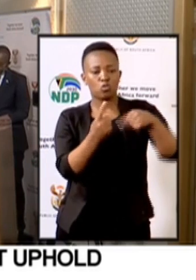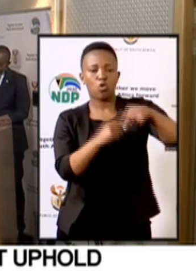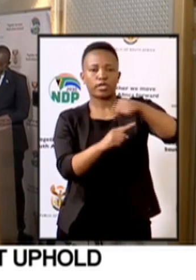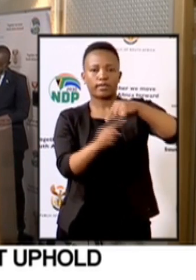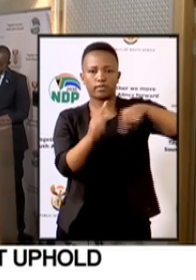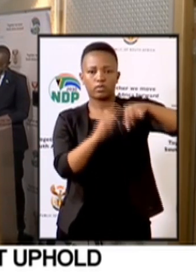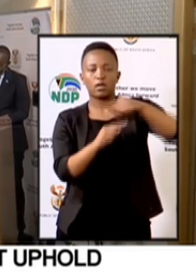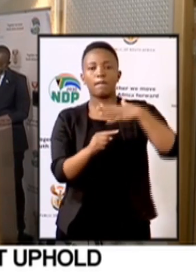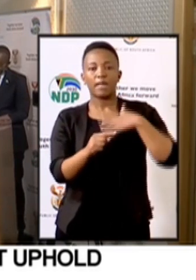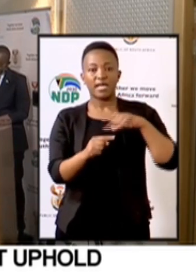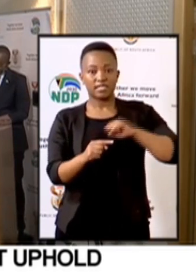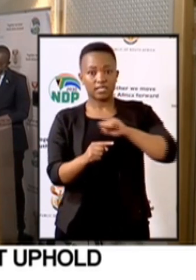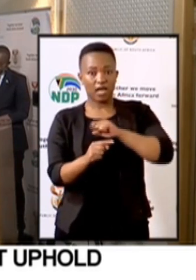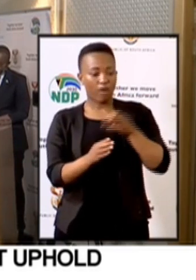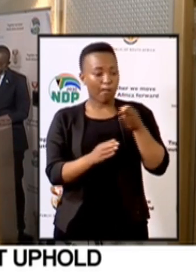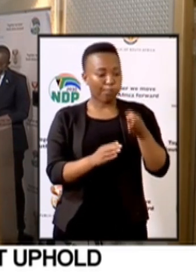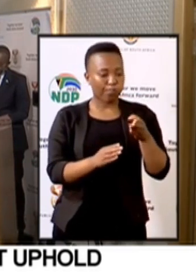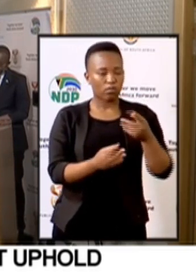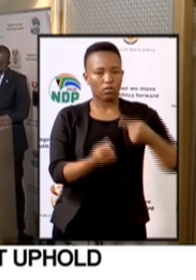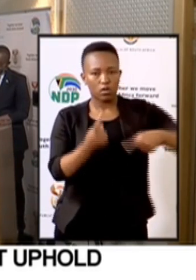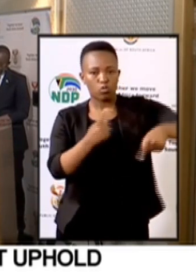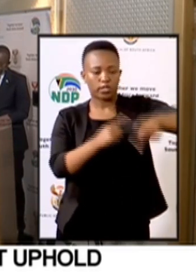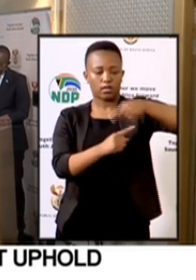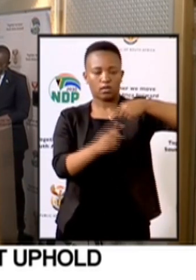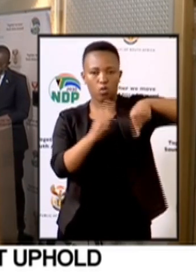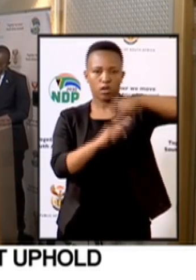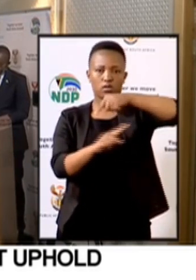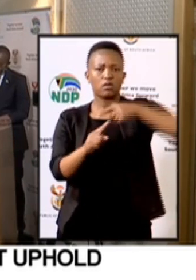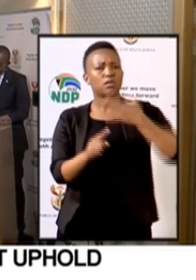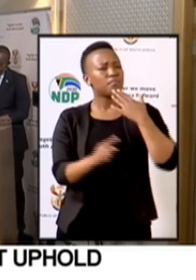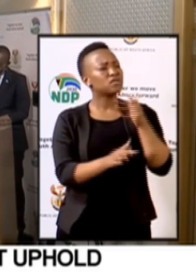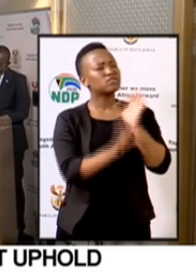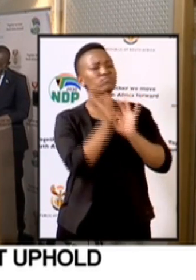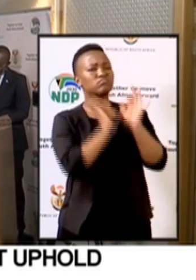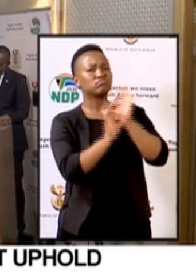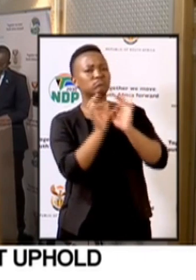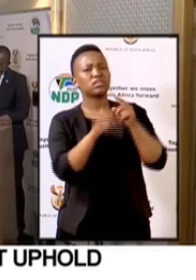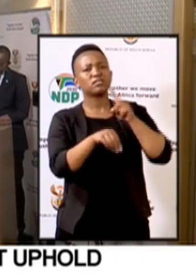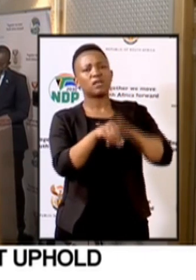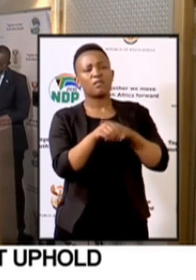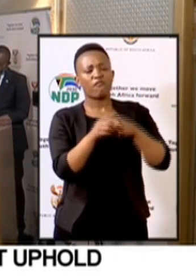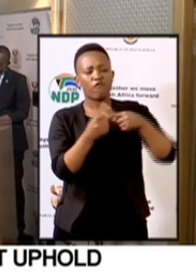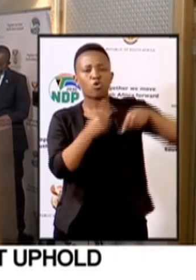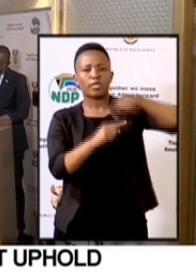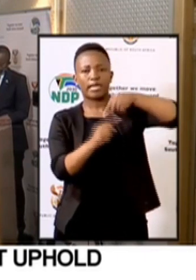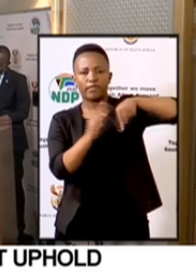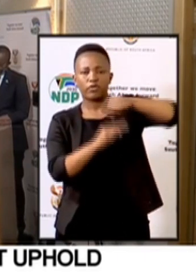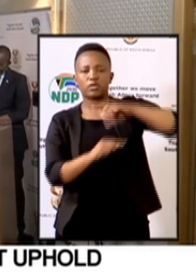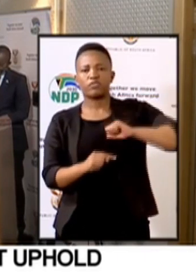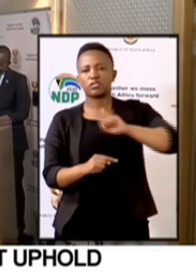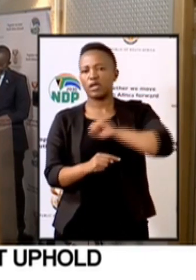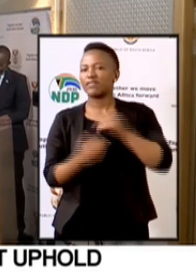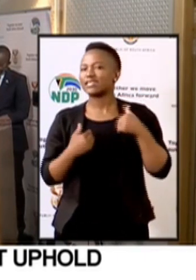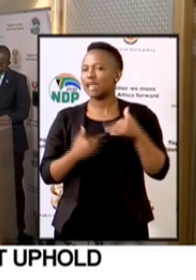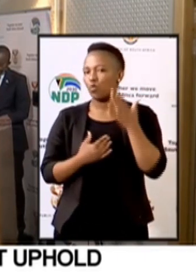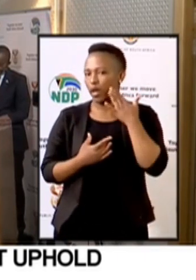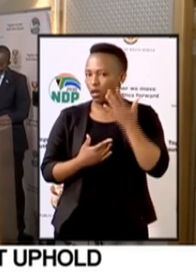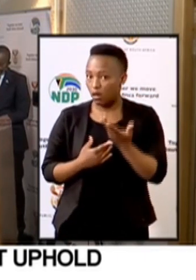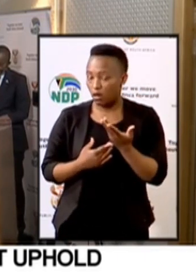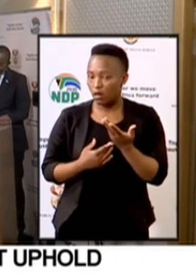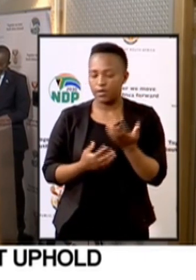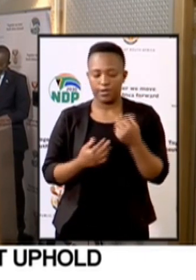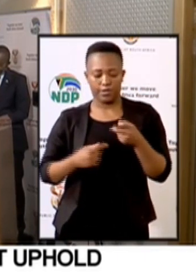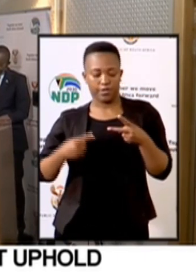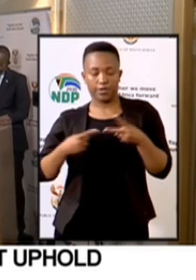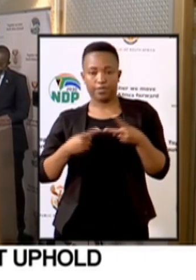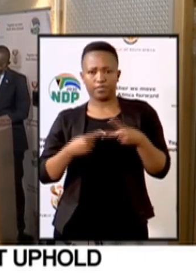indicate the date in which rotations must start. And another question, say, I hear a